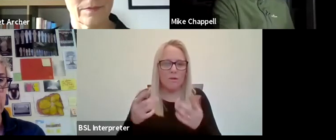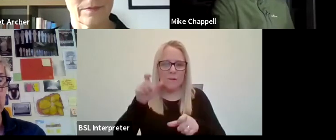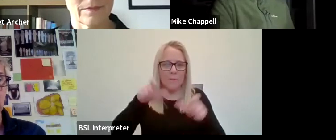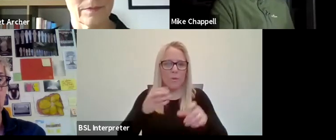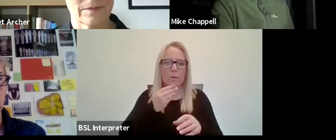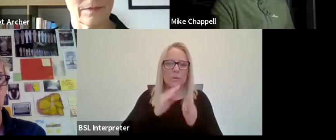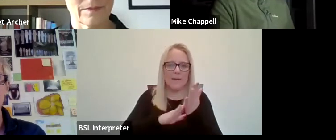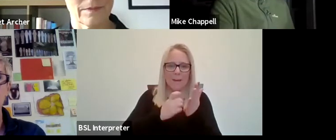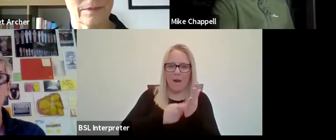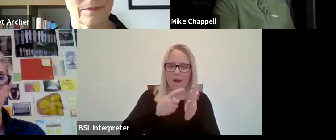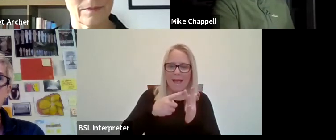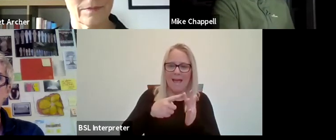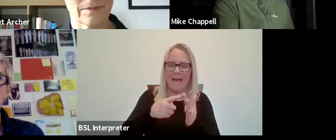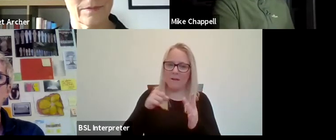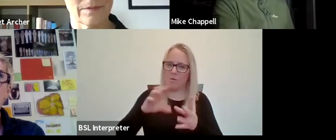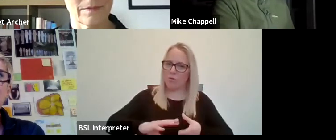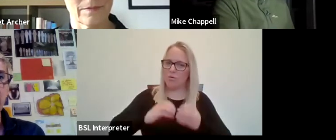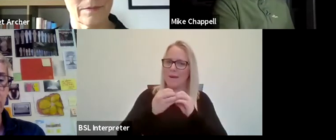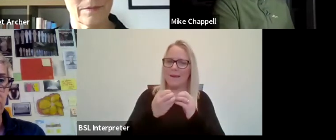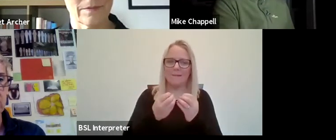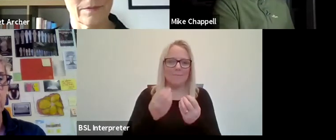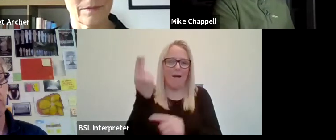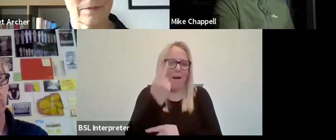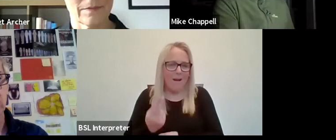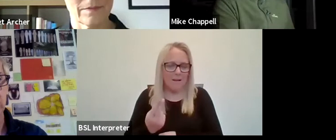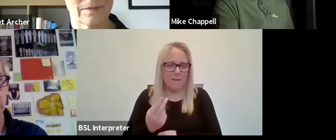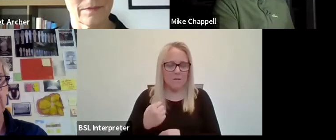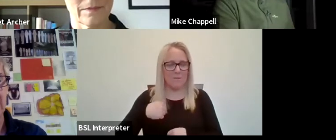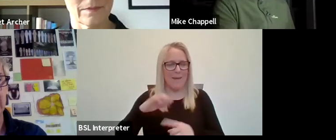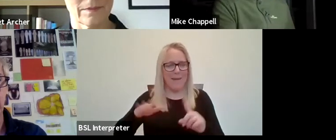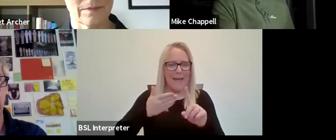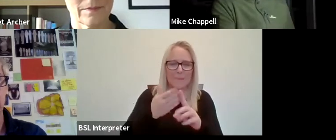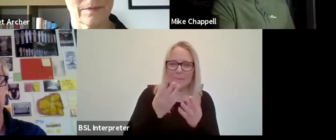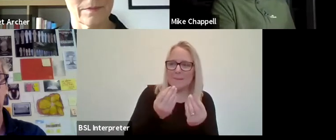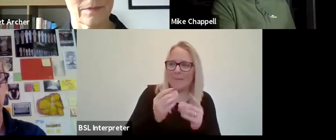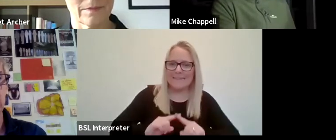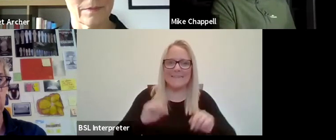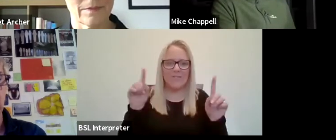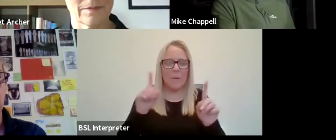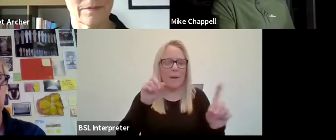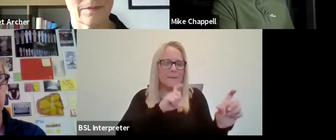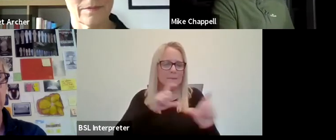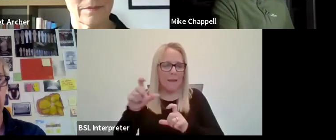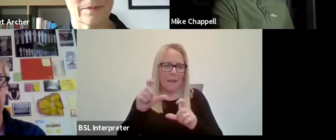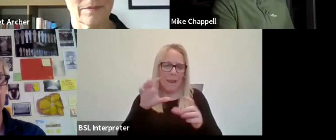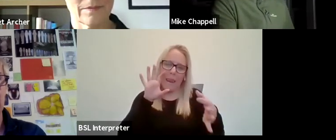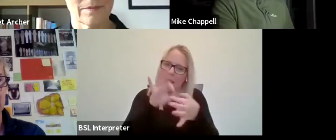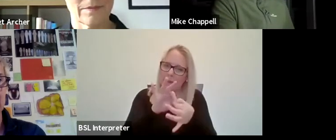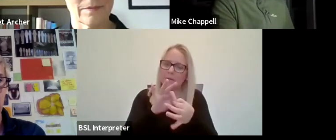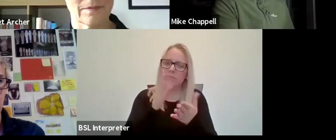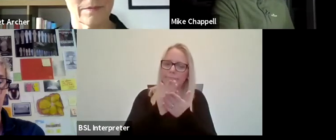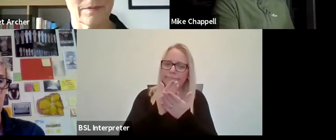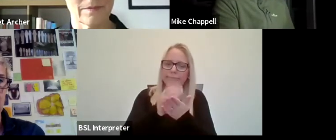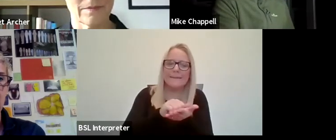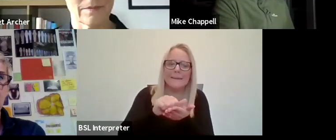sort of established look. And I was actually looking for something different that would refer to a scanning process, but would look not directly